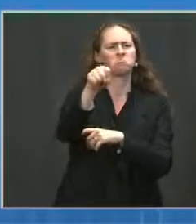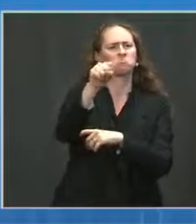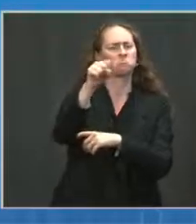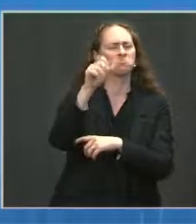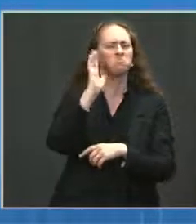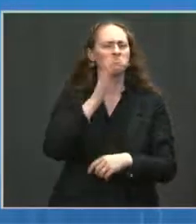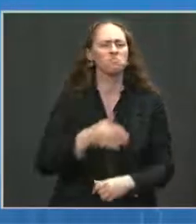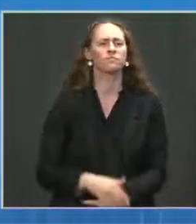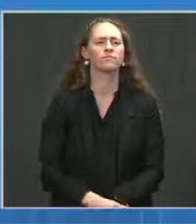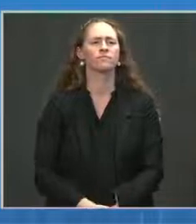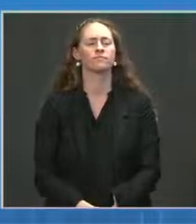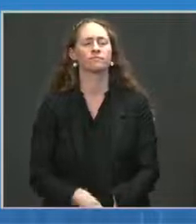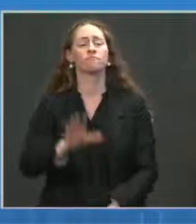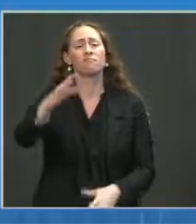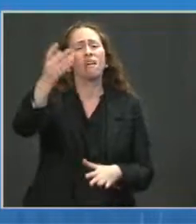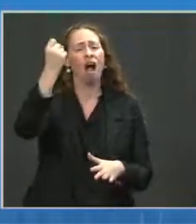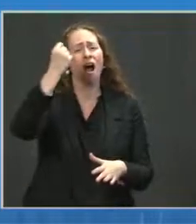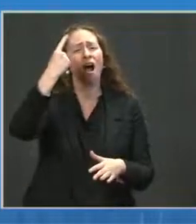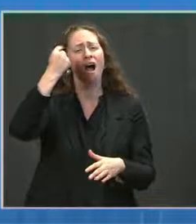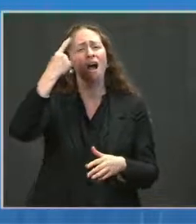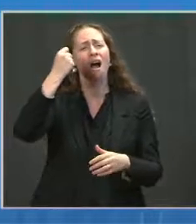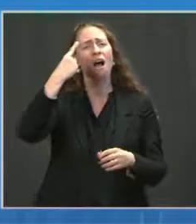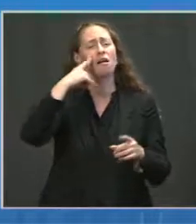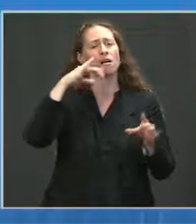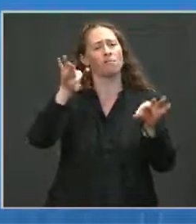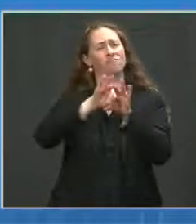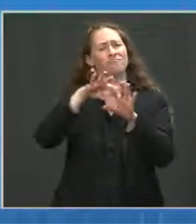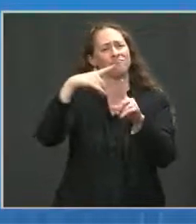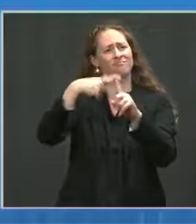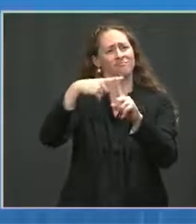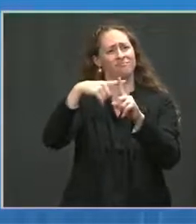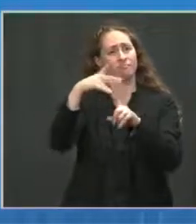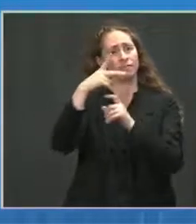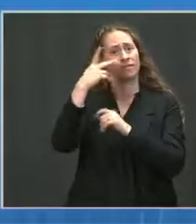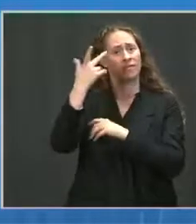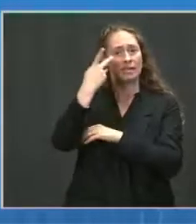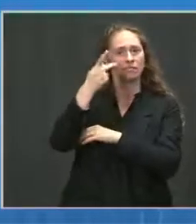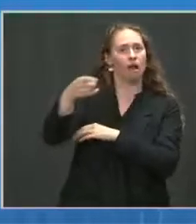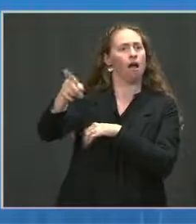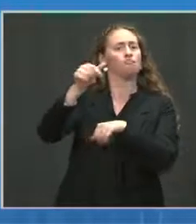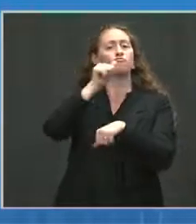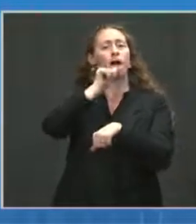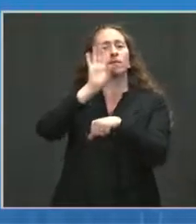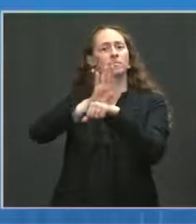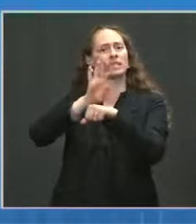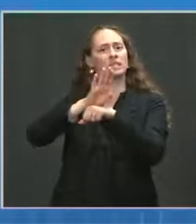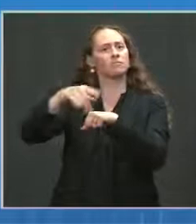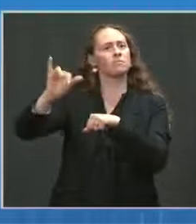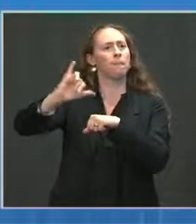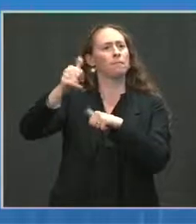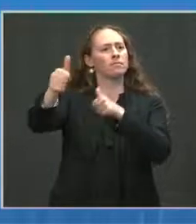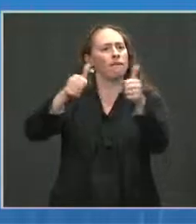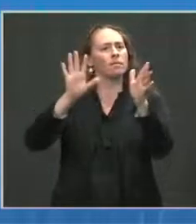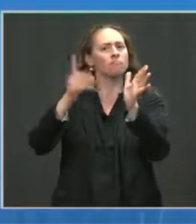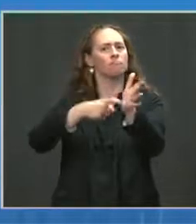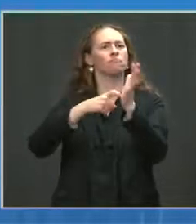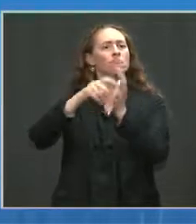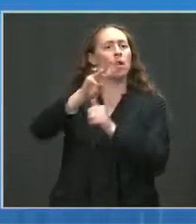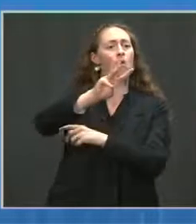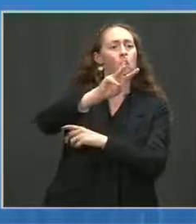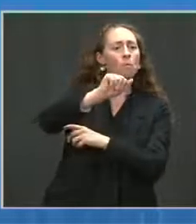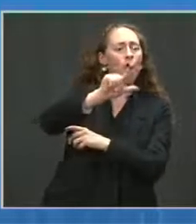the same time, I think it's really encouraging that we're seeing the private sector follow. I mentioned Walmart, Disney, and Google